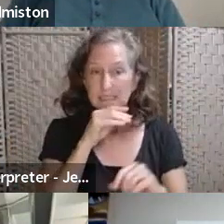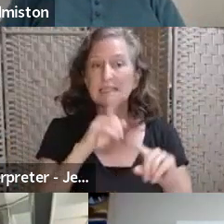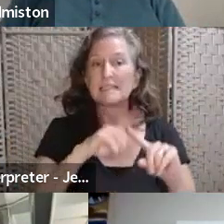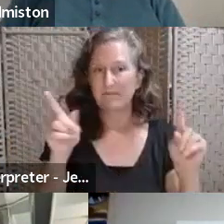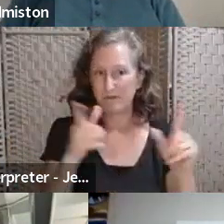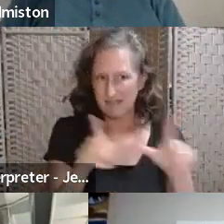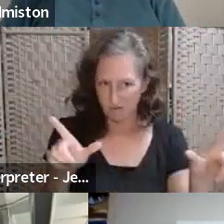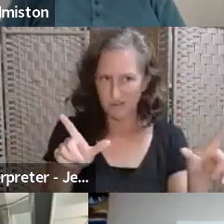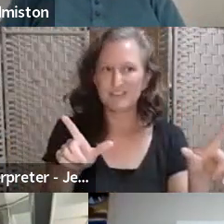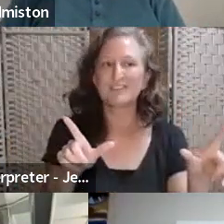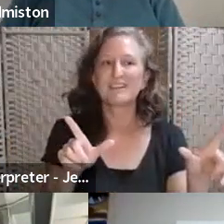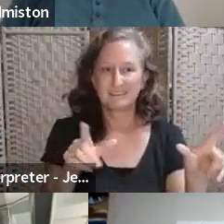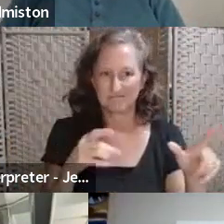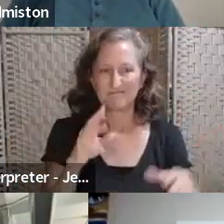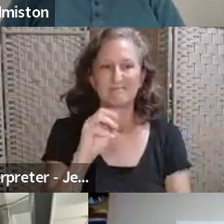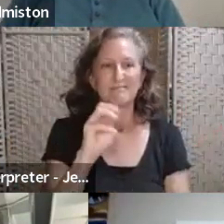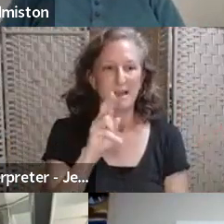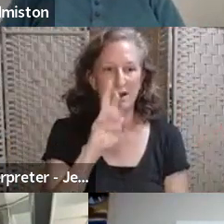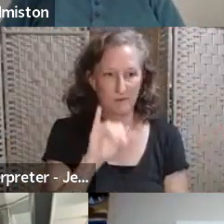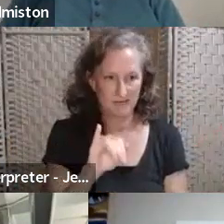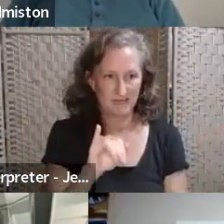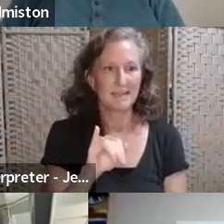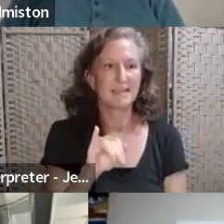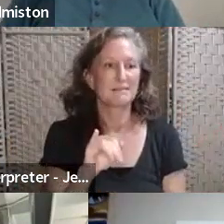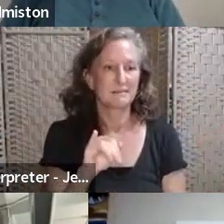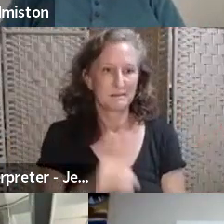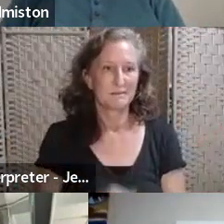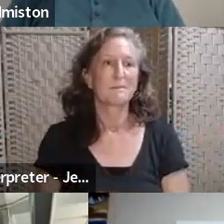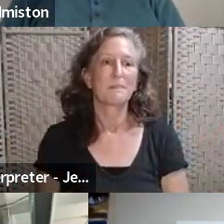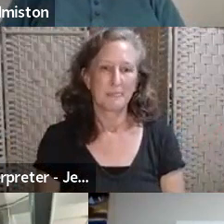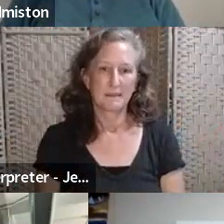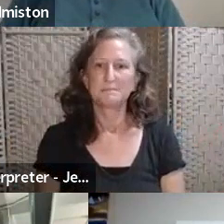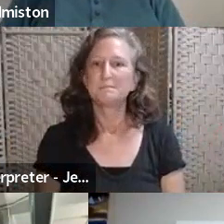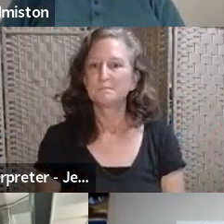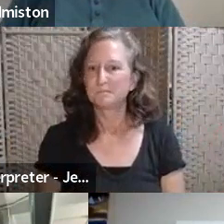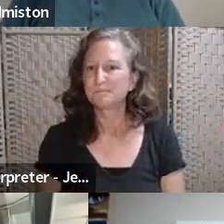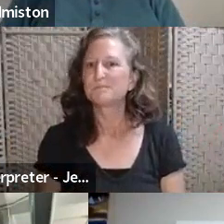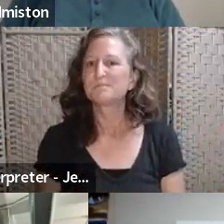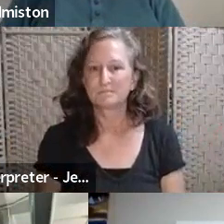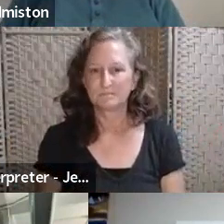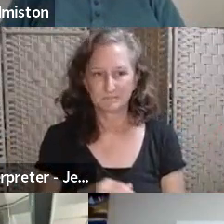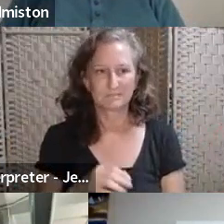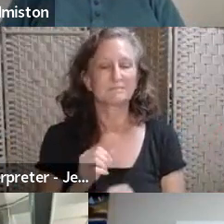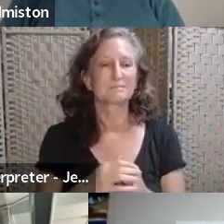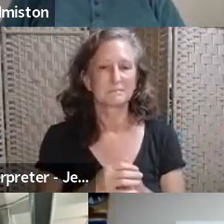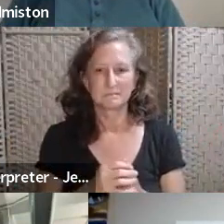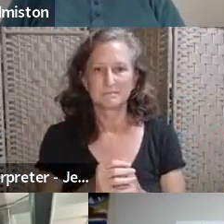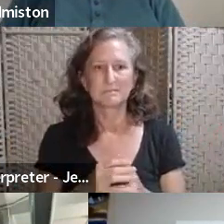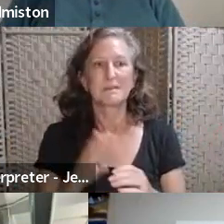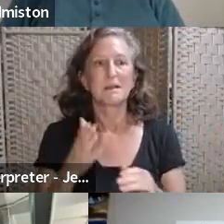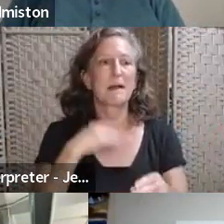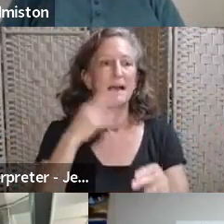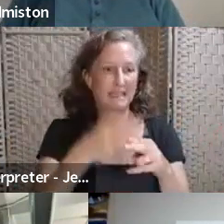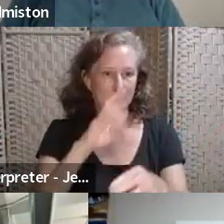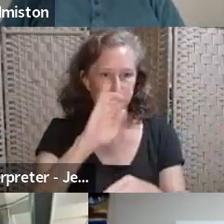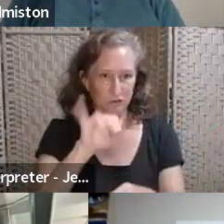ku iwi. No whanganui Aotearoa ahau ko Jay Tihima tōku ingoa. My name is Jay.